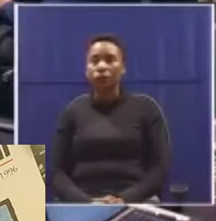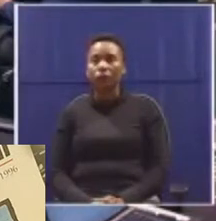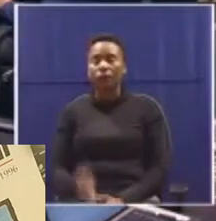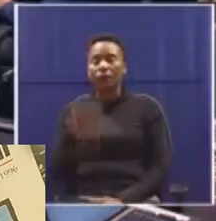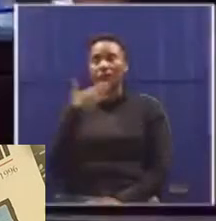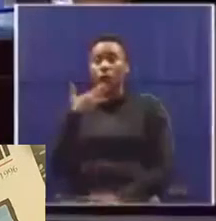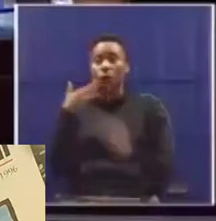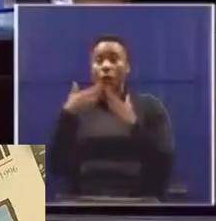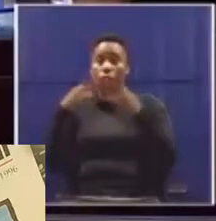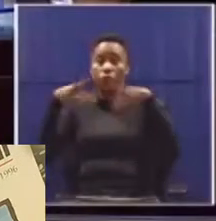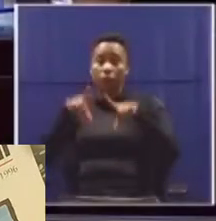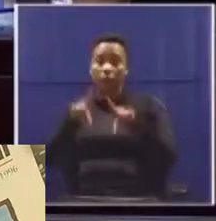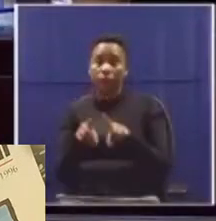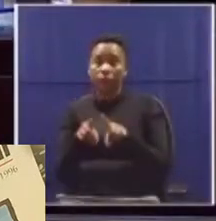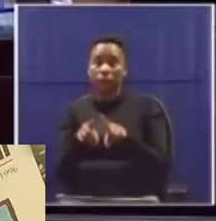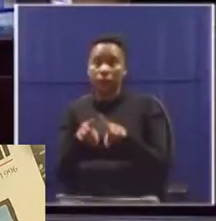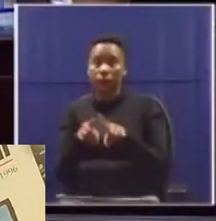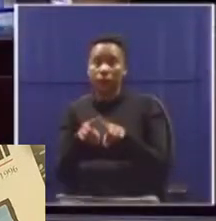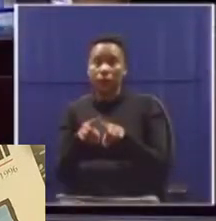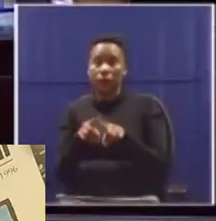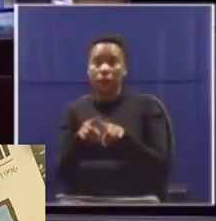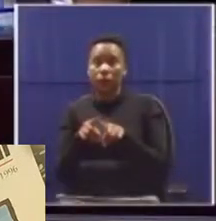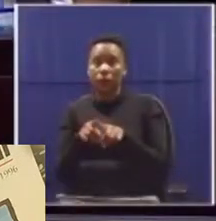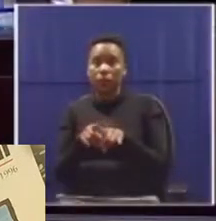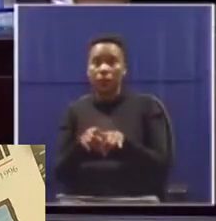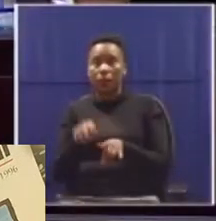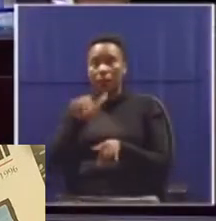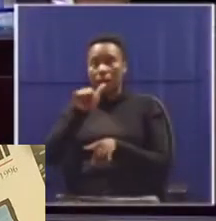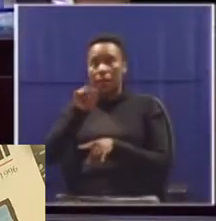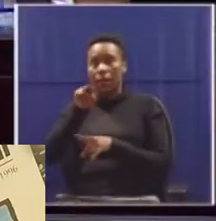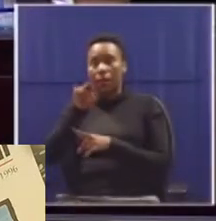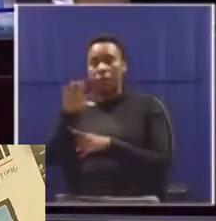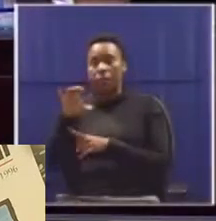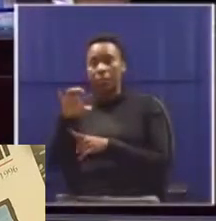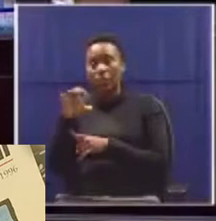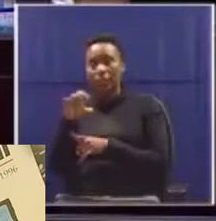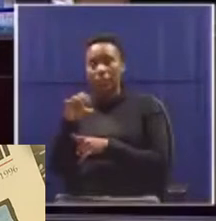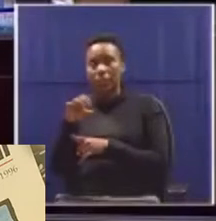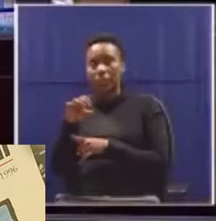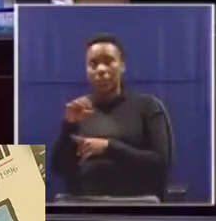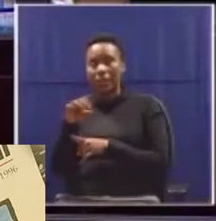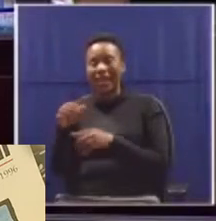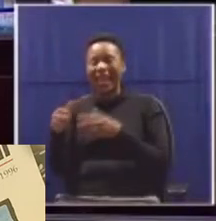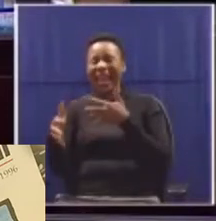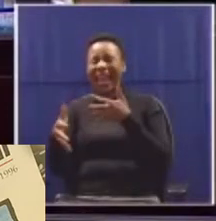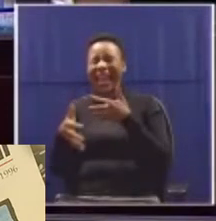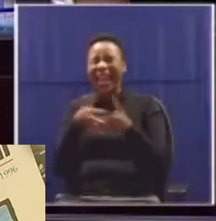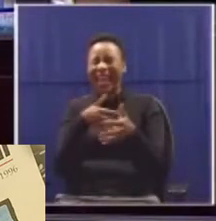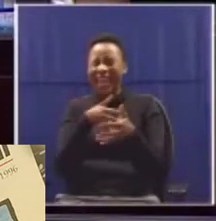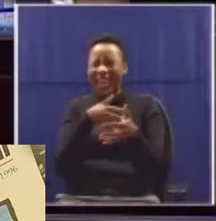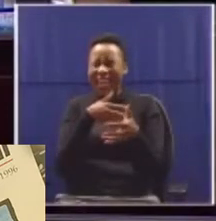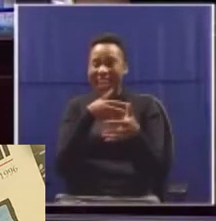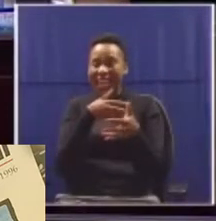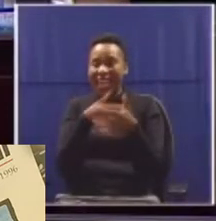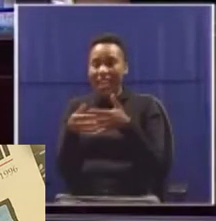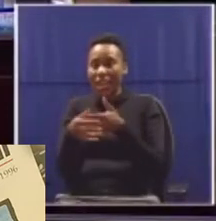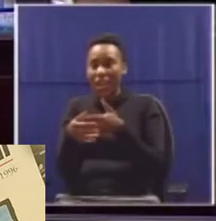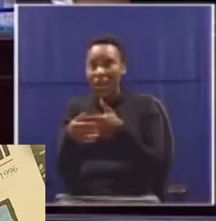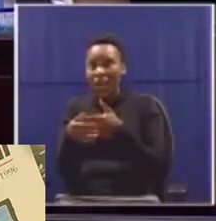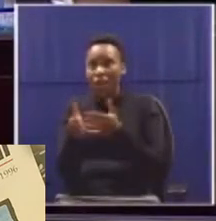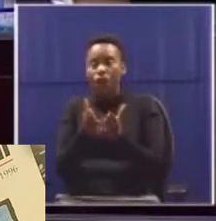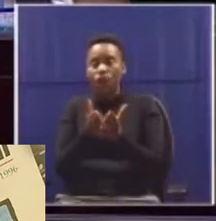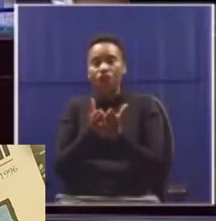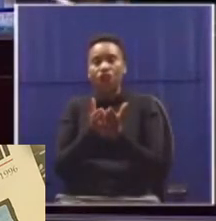thank you house chairperson the ANC has blown any and every right to